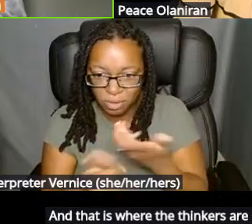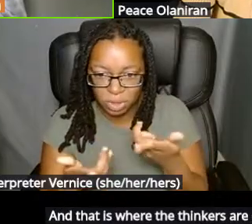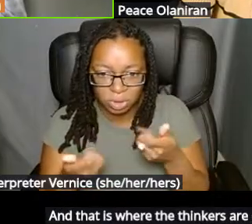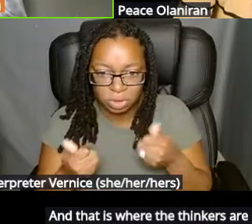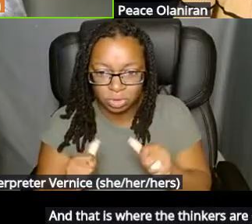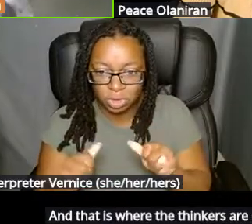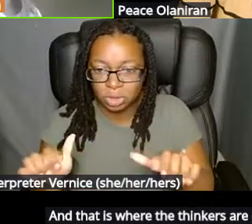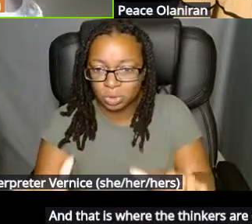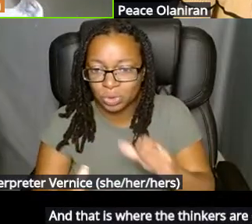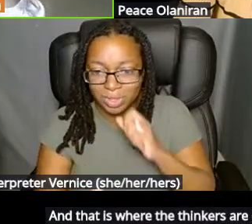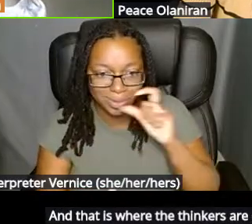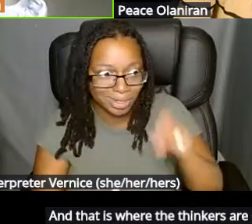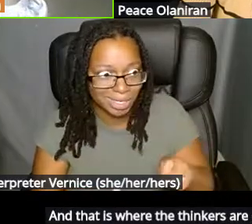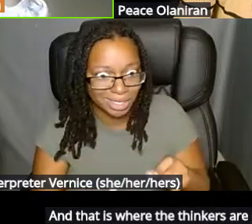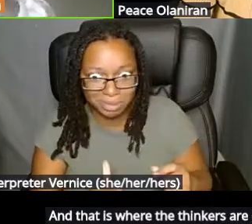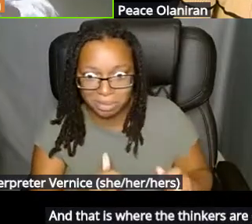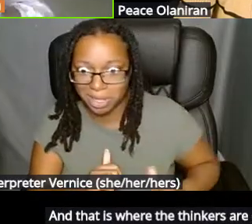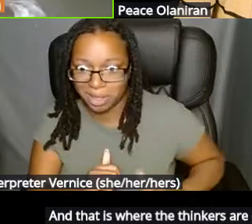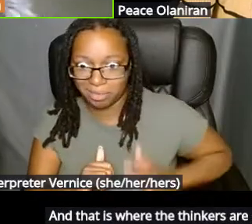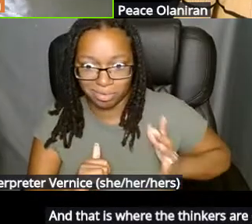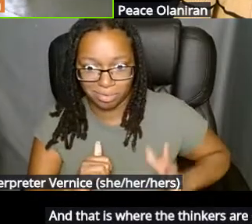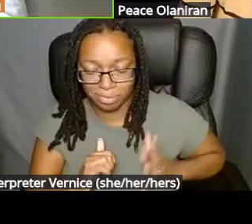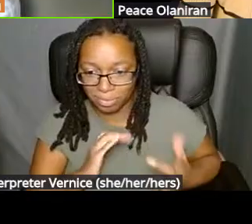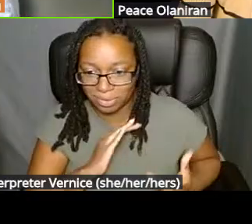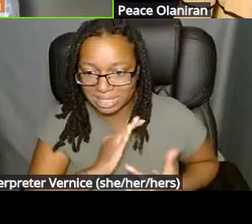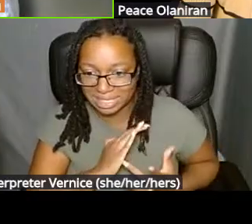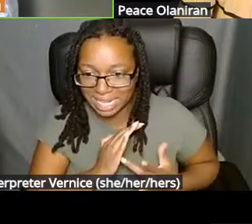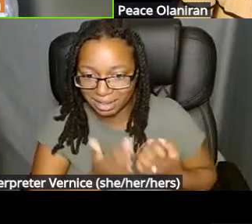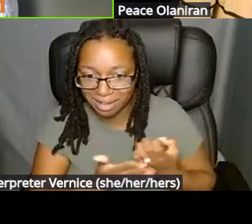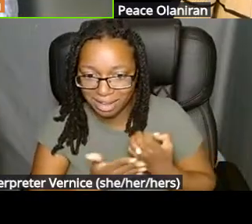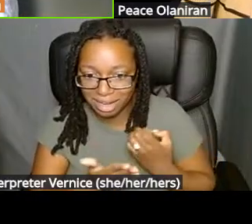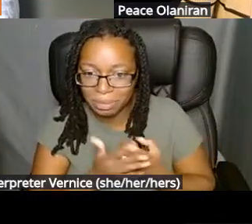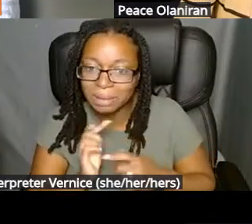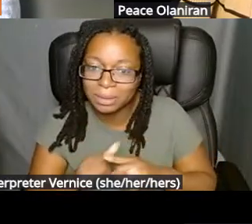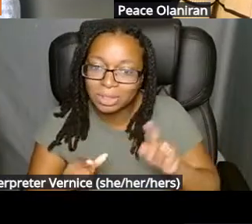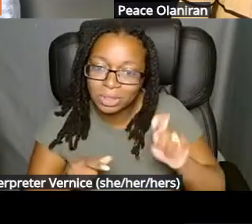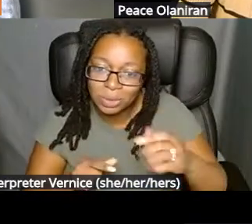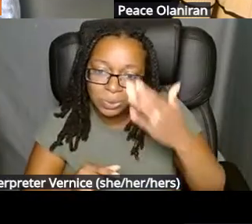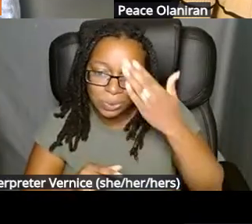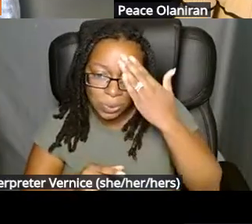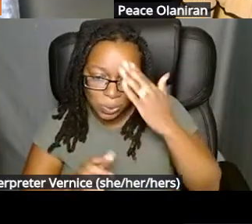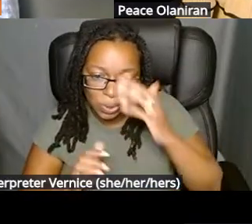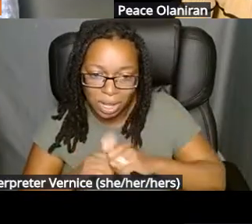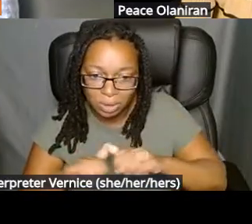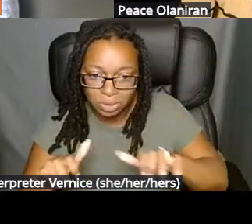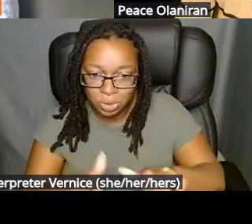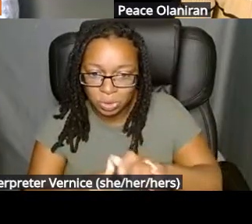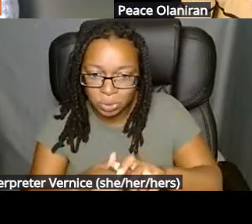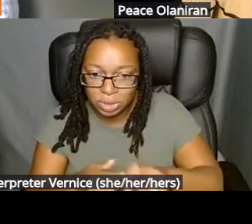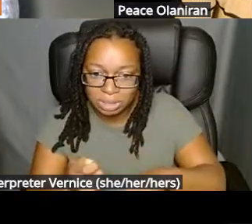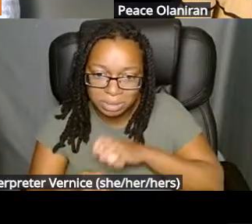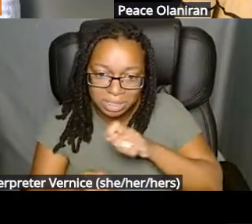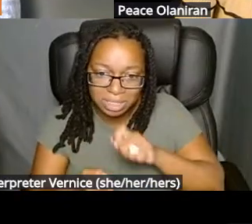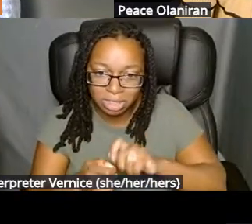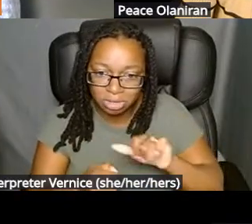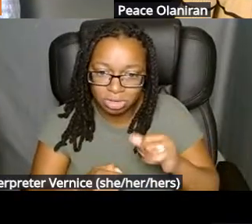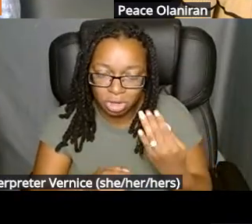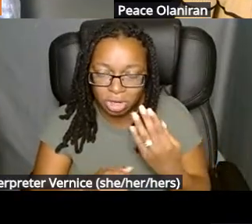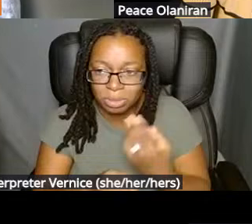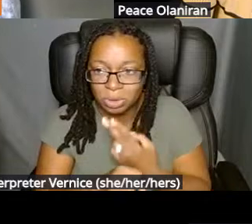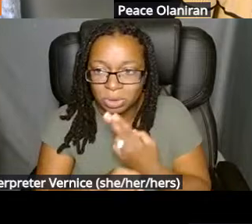actually quite cheap when it comes to the AI. Those Claude tokens, Dr.